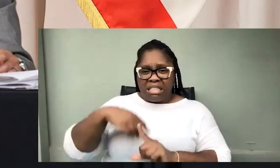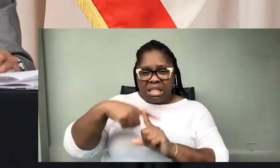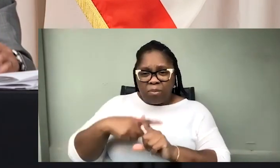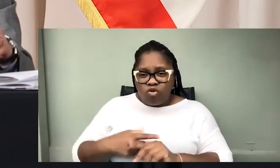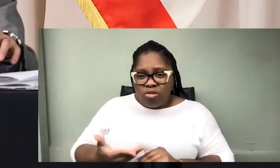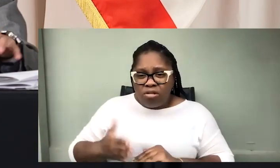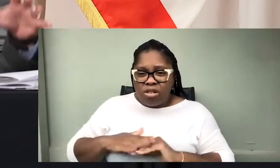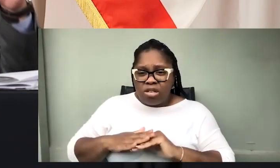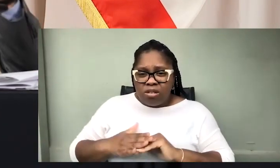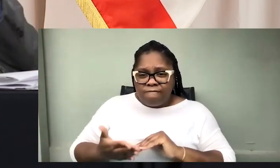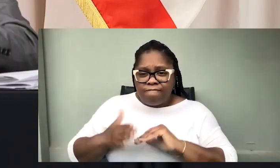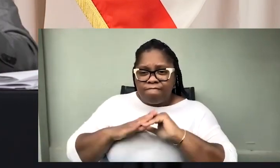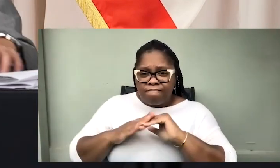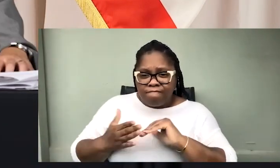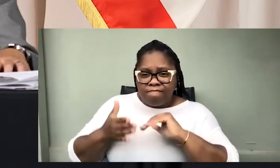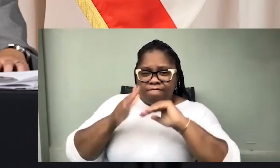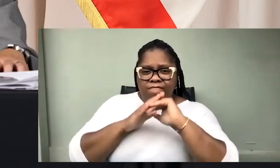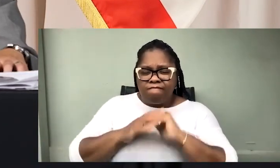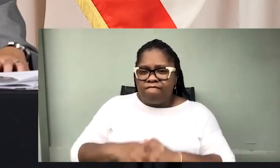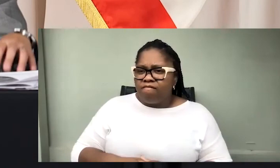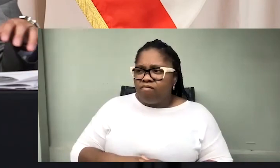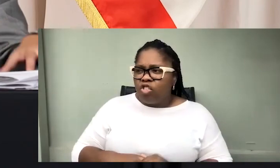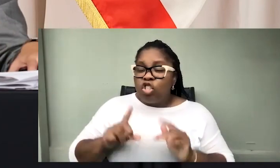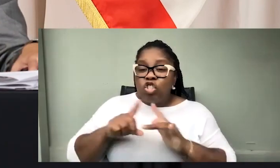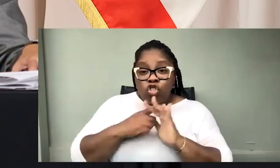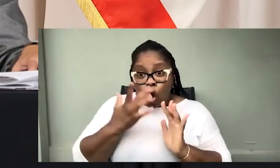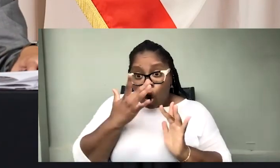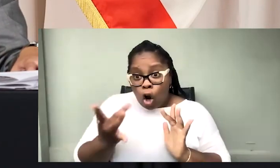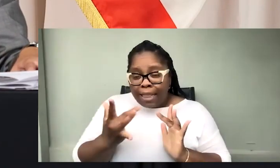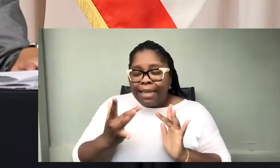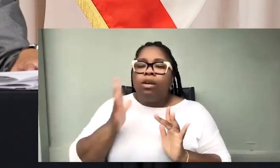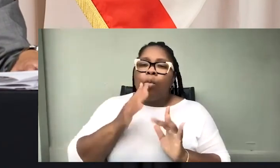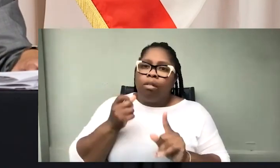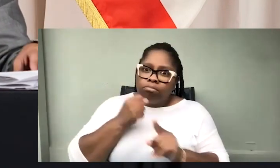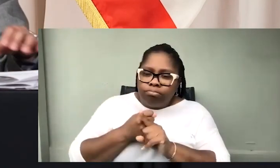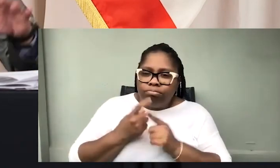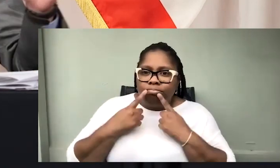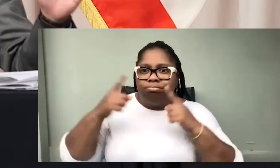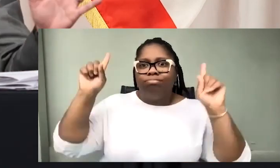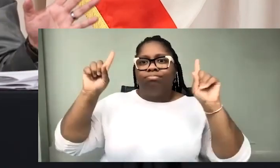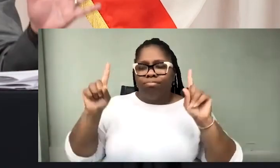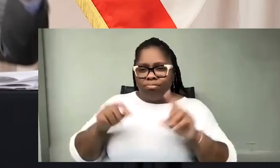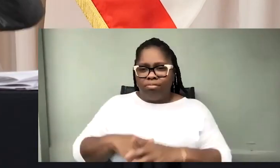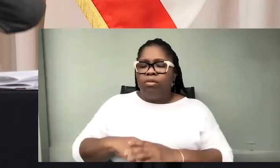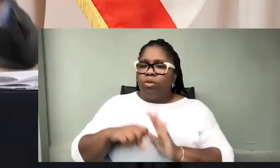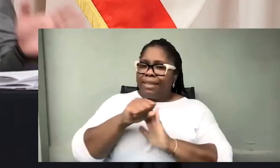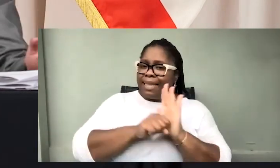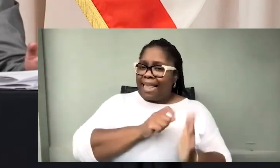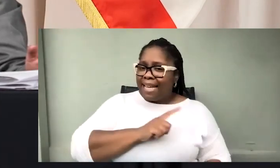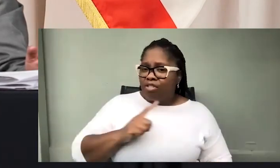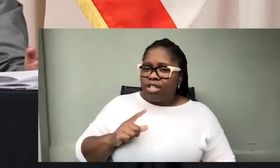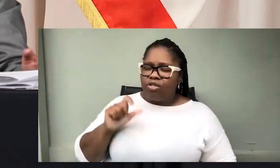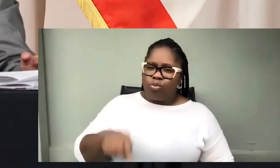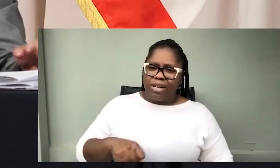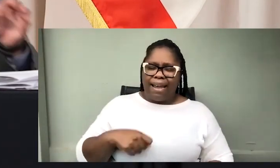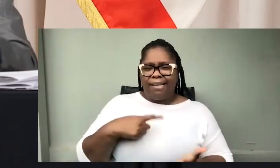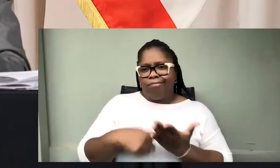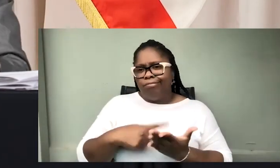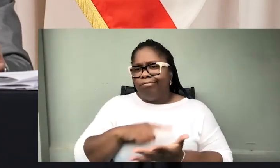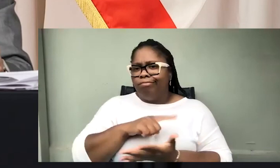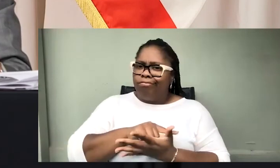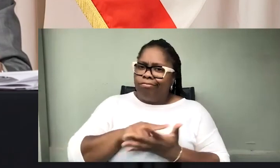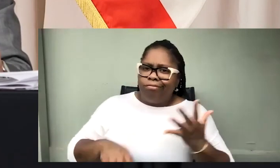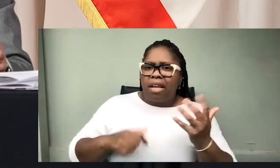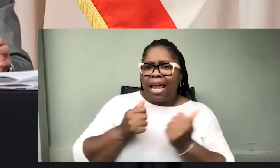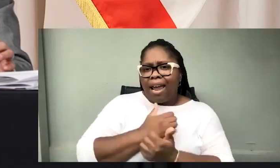urgency, and that starts, the earlier we get to start on this, the more effective it's going to be. So at the state legislature, we could go through a whole bunch of different things that we're